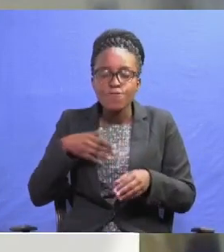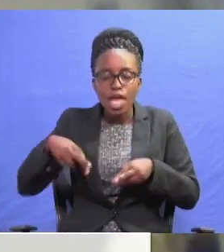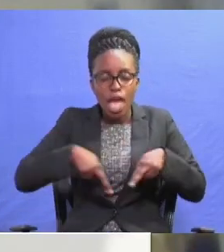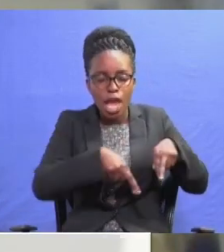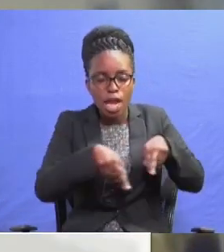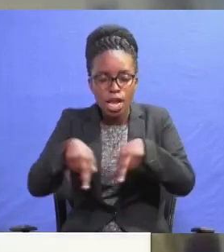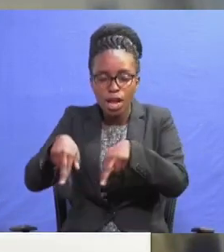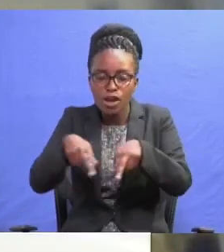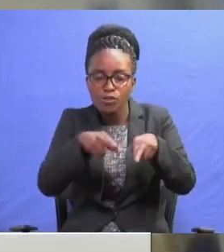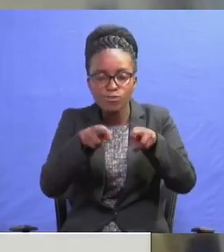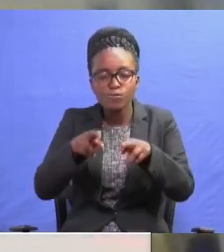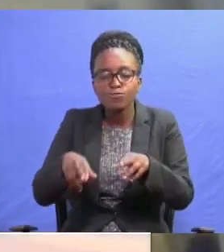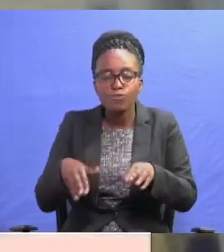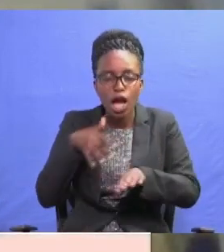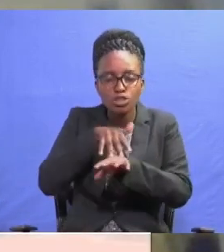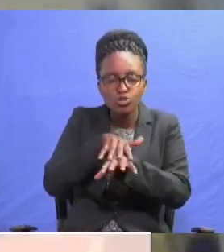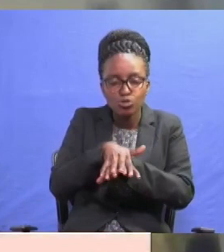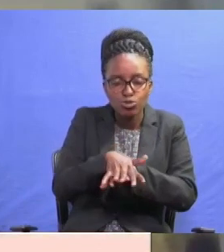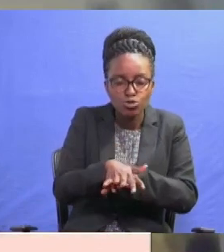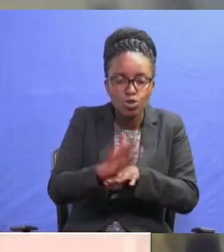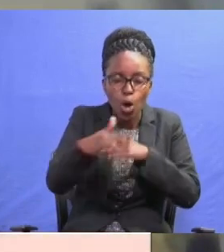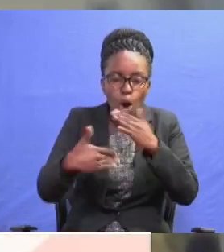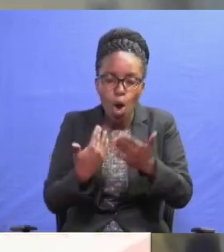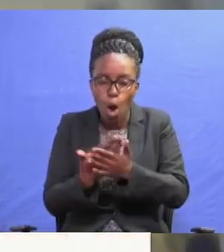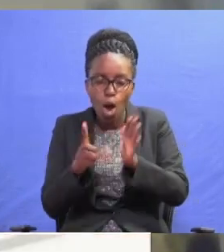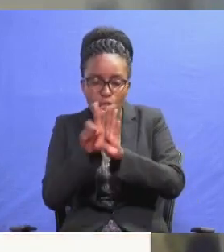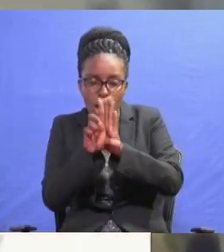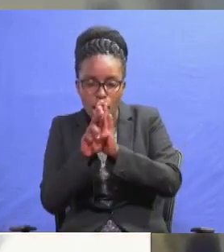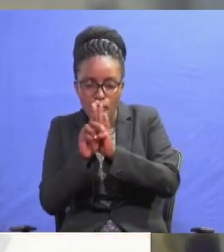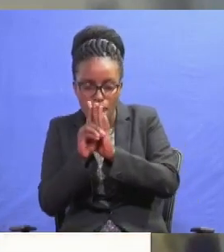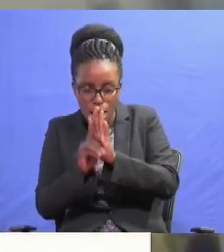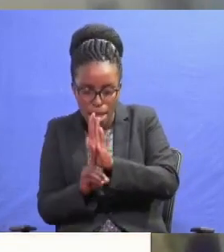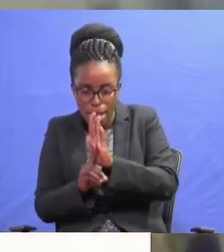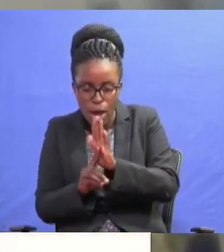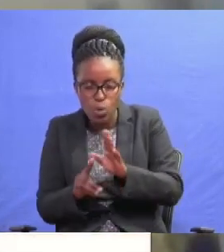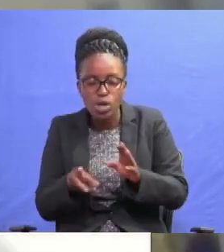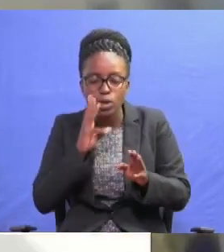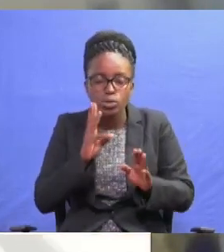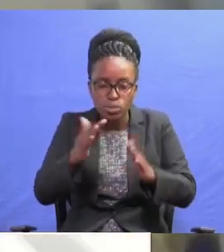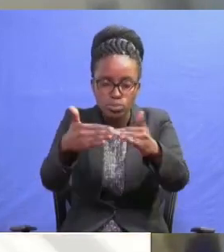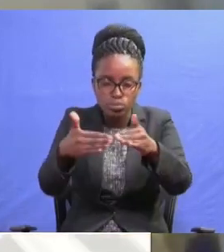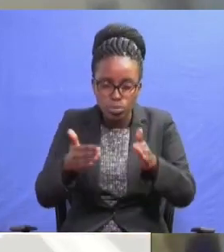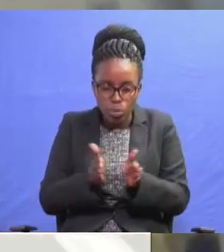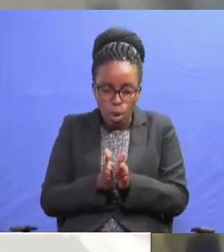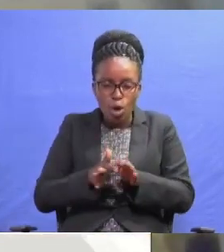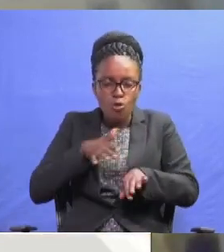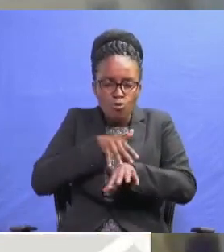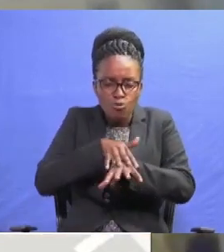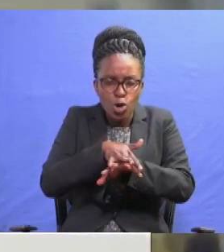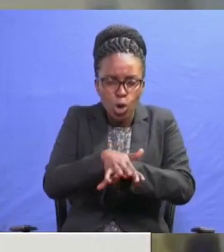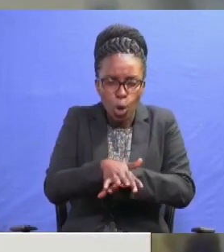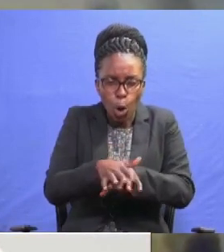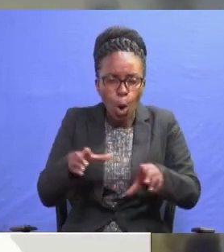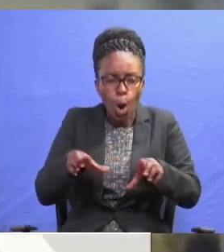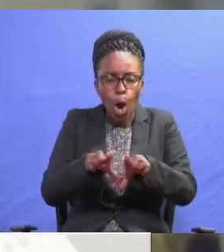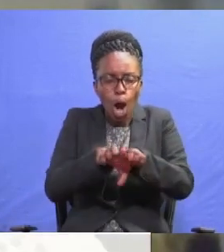flowing down all the way. And that's why that's filled the dams. The dams are now overflowing, and then, of course, any flat area